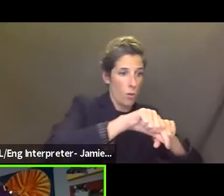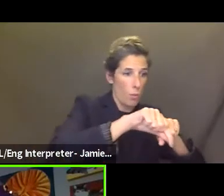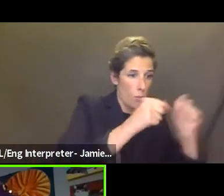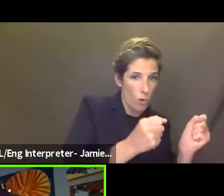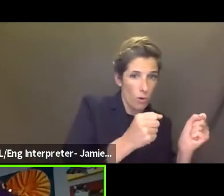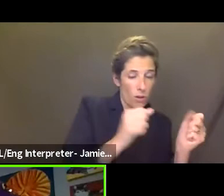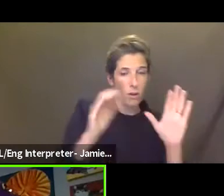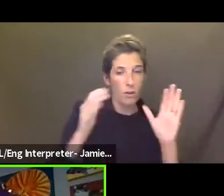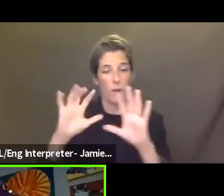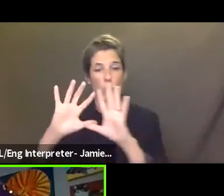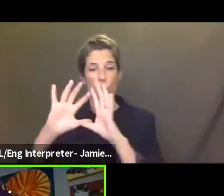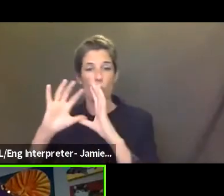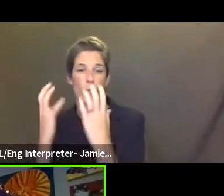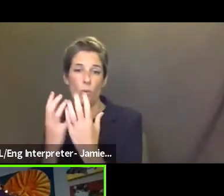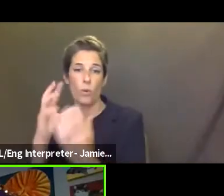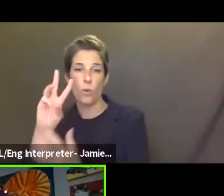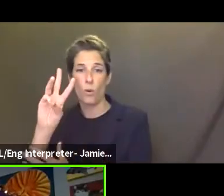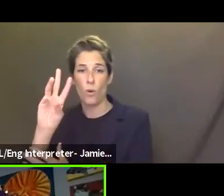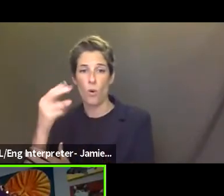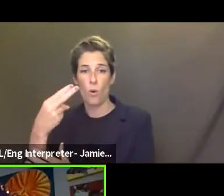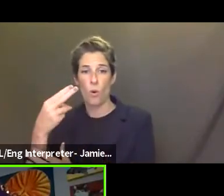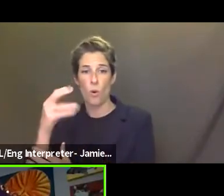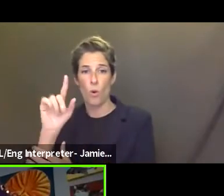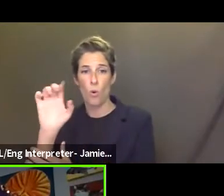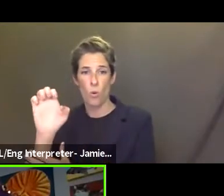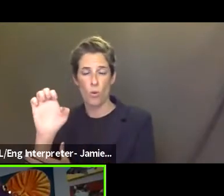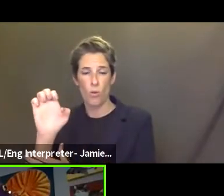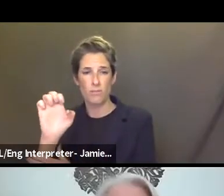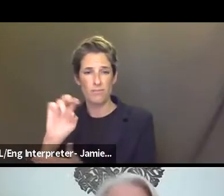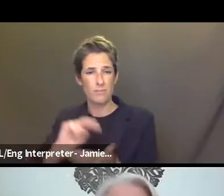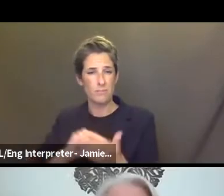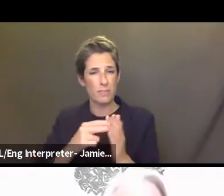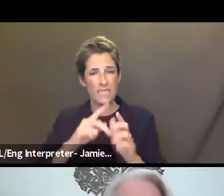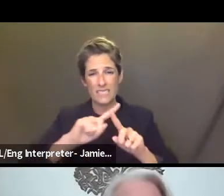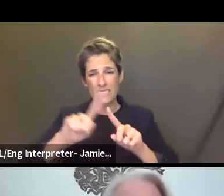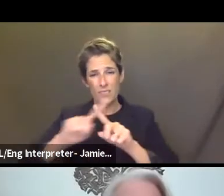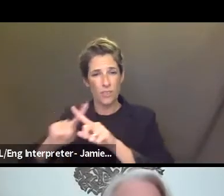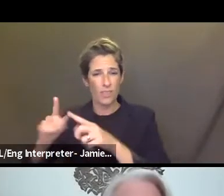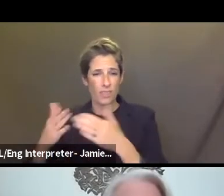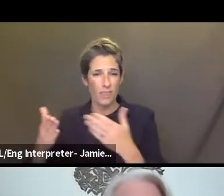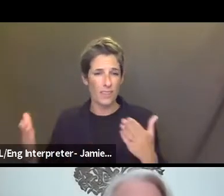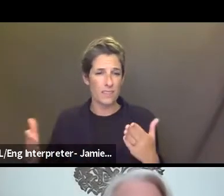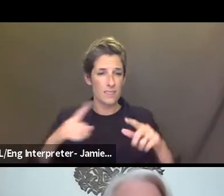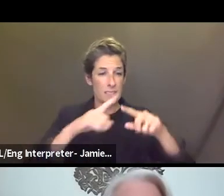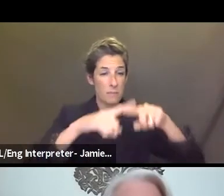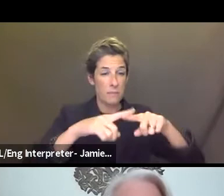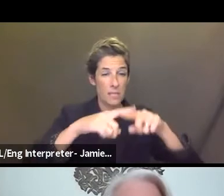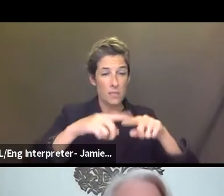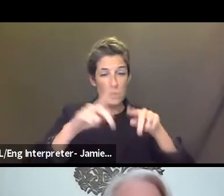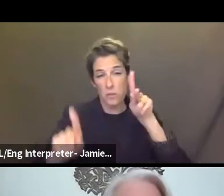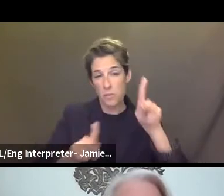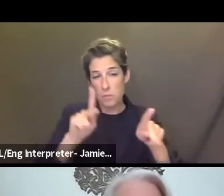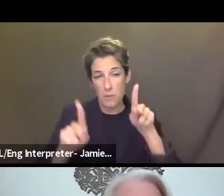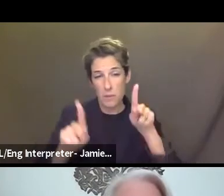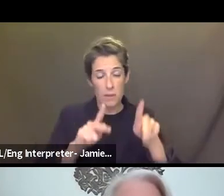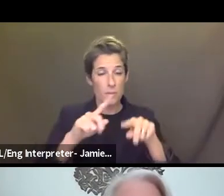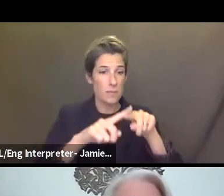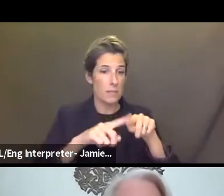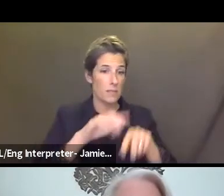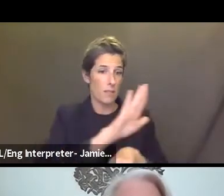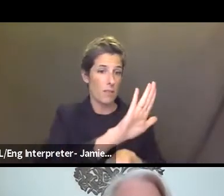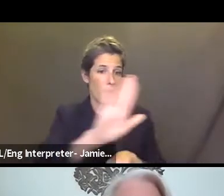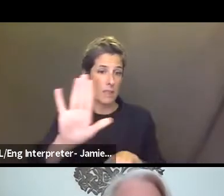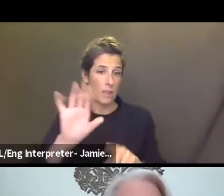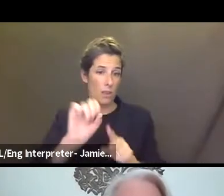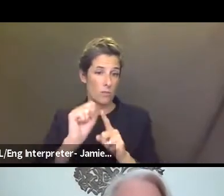That broken means different things to different people at different times. It's, it's not something you have to overcome or